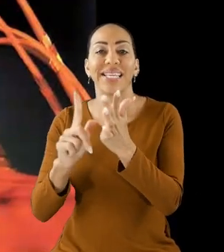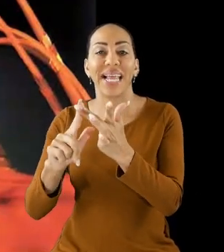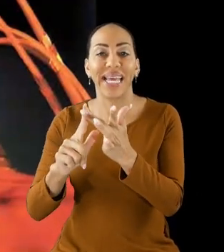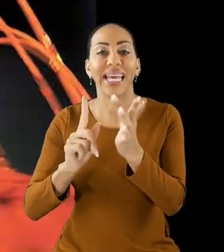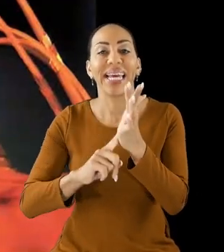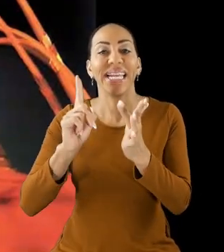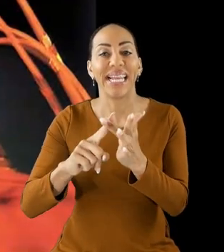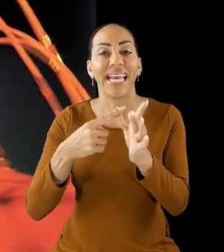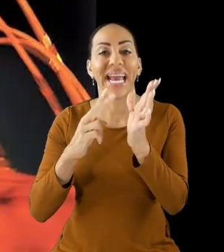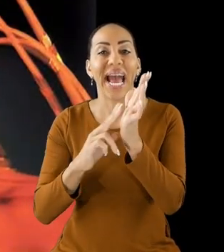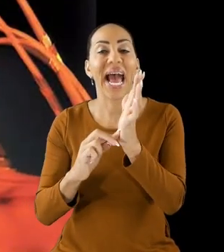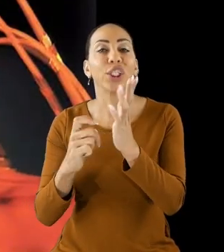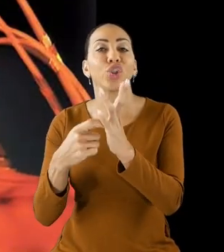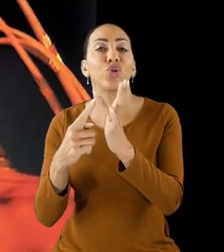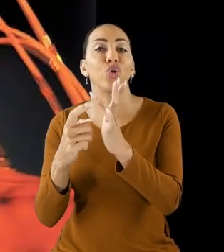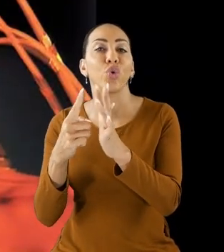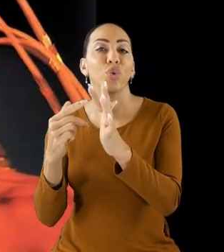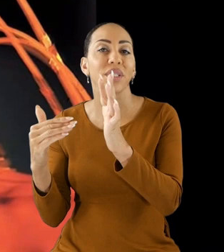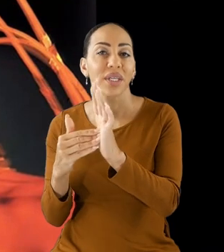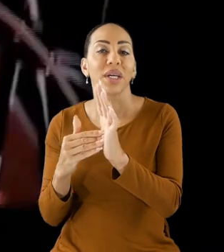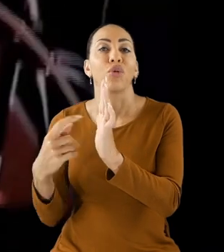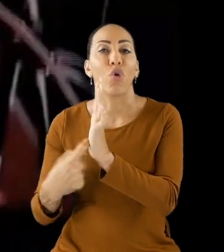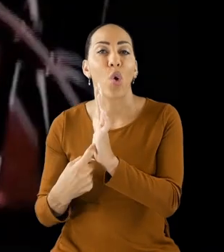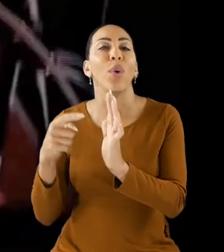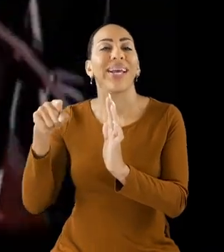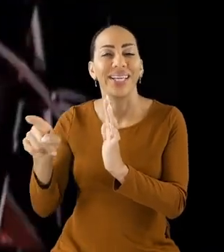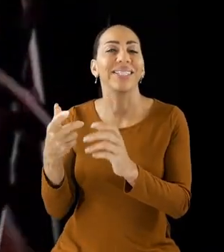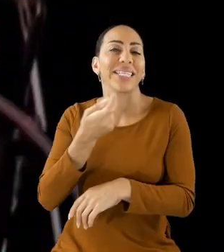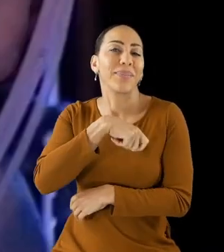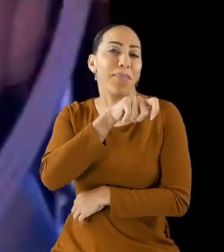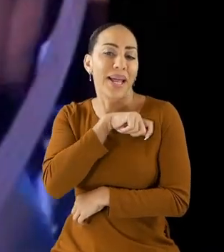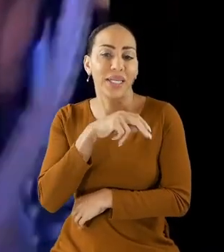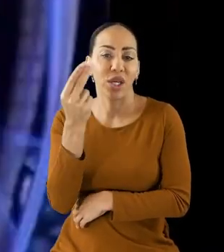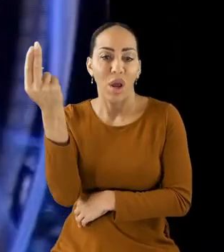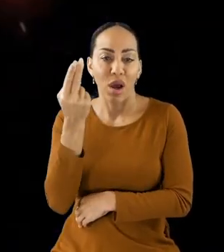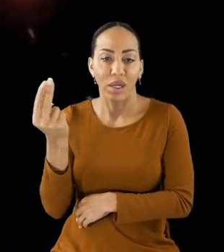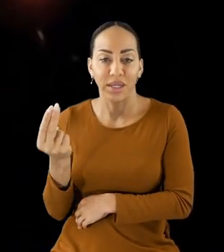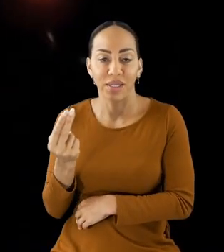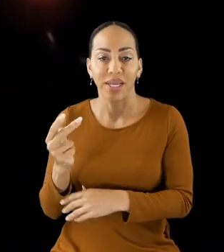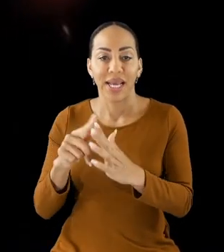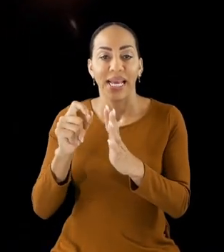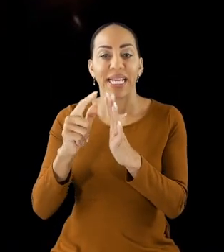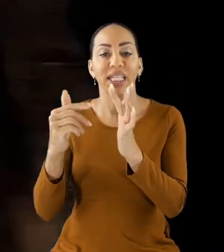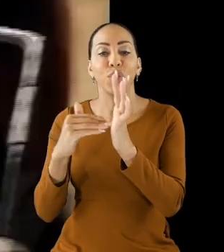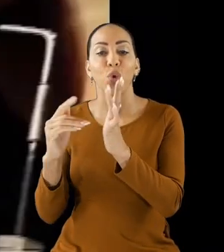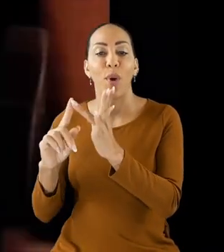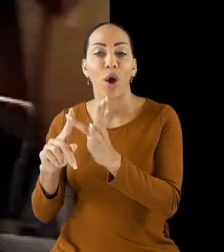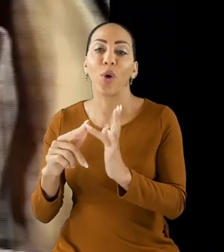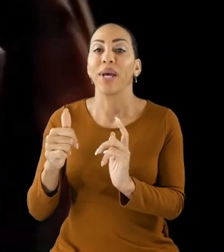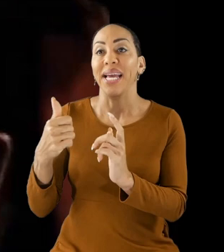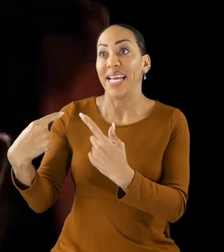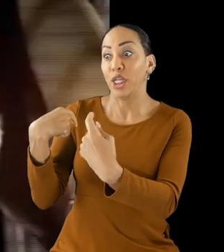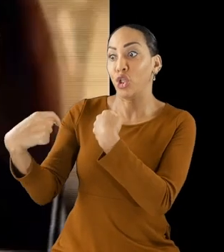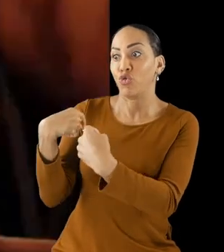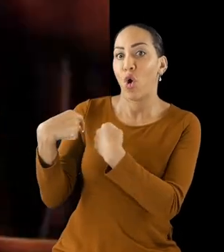time was Marcelian Túnez Roca, Spanish artist. Now, in Epizoo, we see Roca controlled by